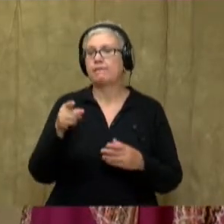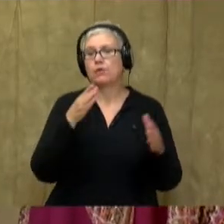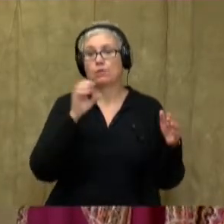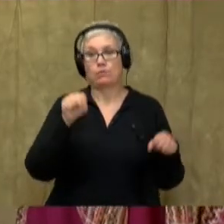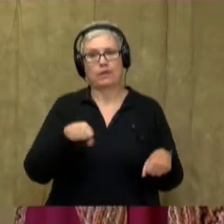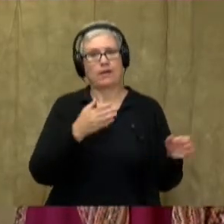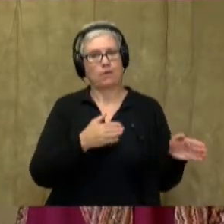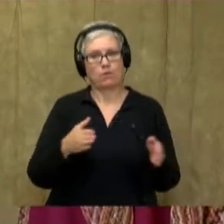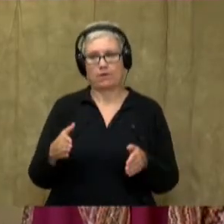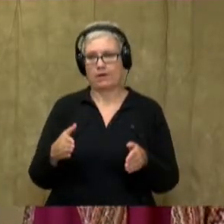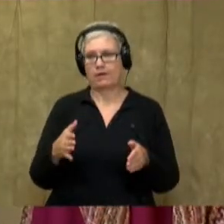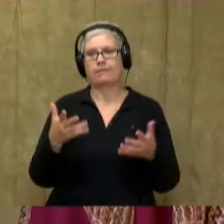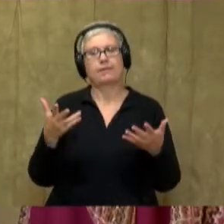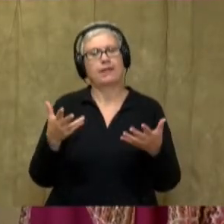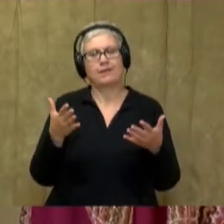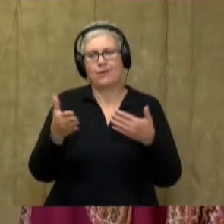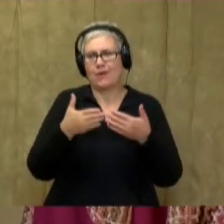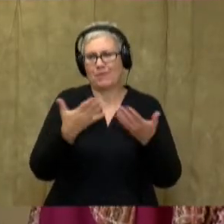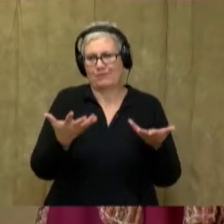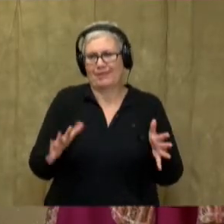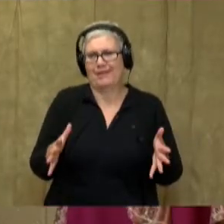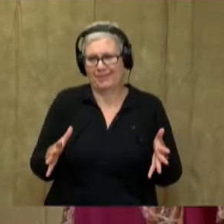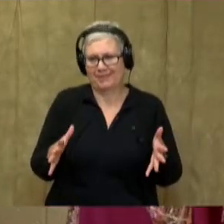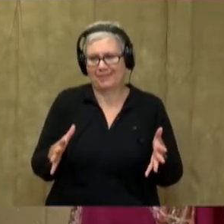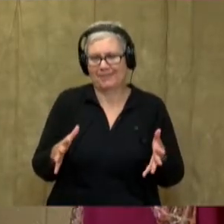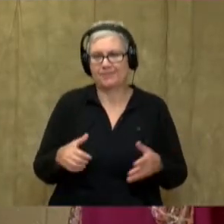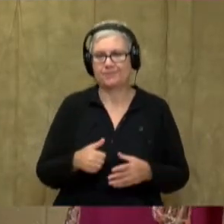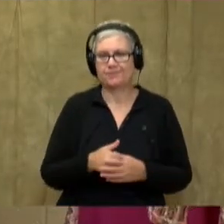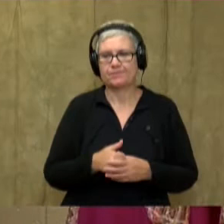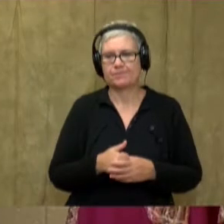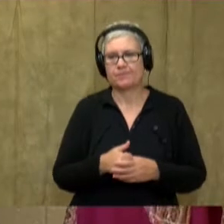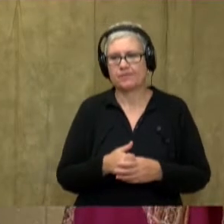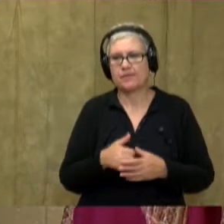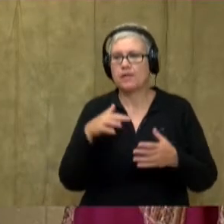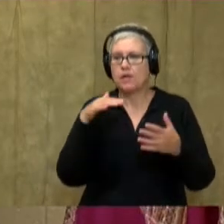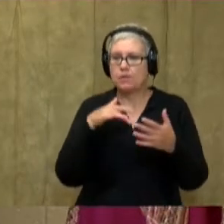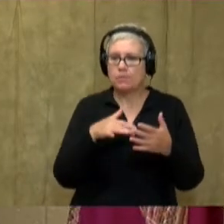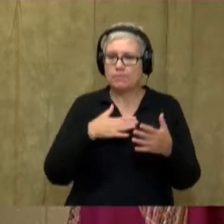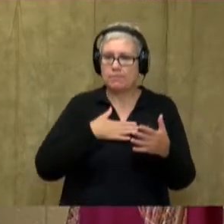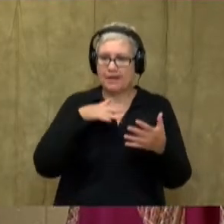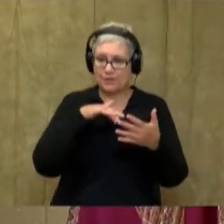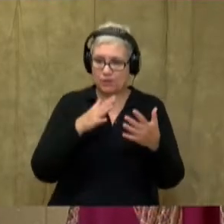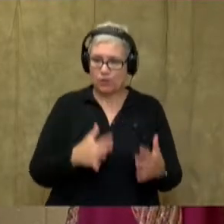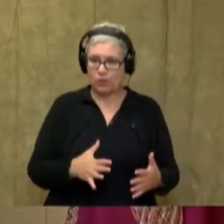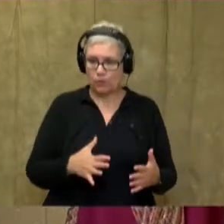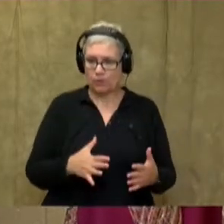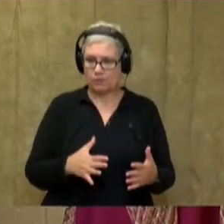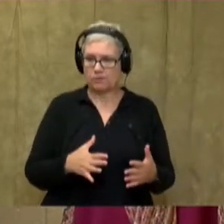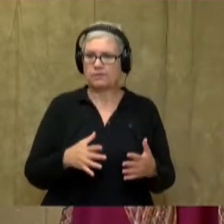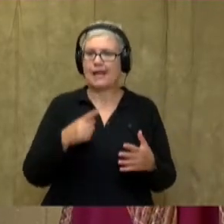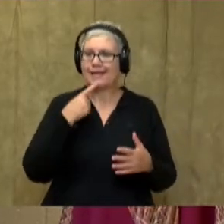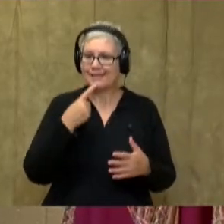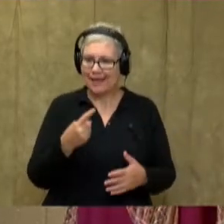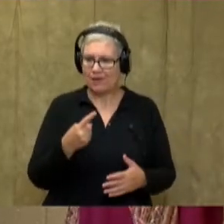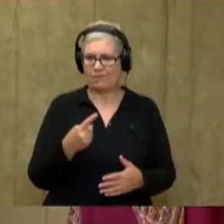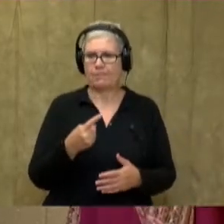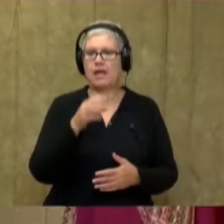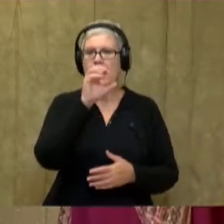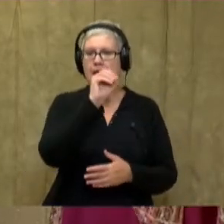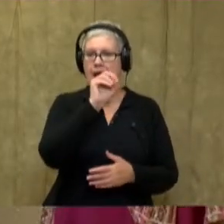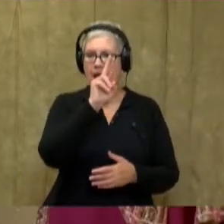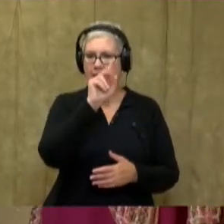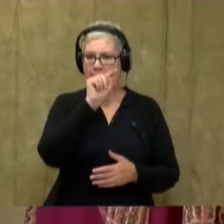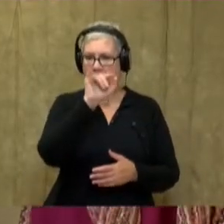process almost completed. And in fact, I always have my students outline their topics, and once they have outlined, they're ready to